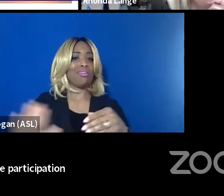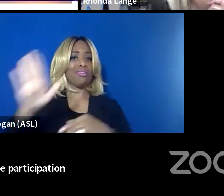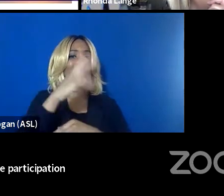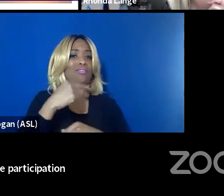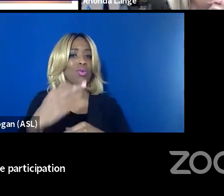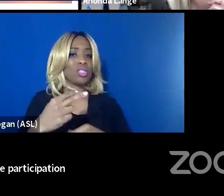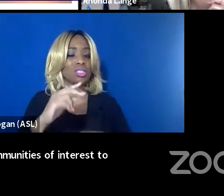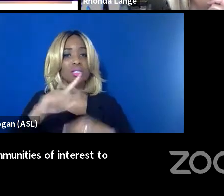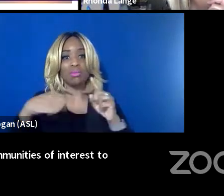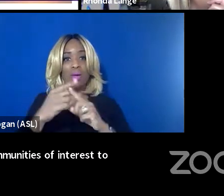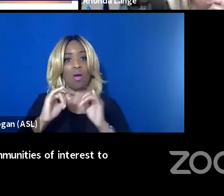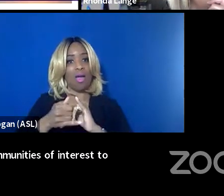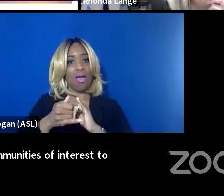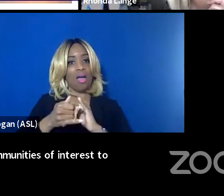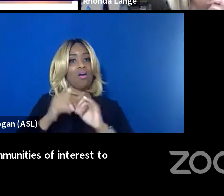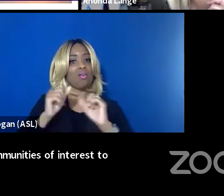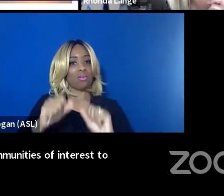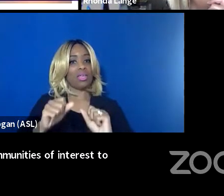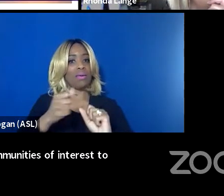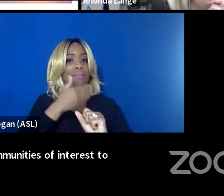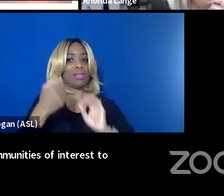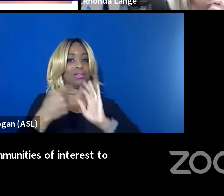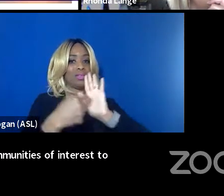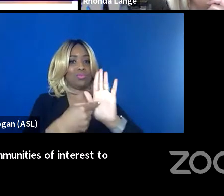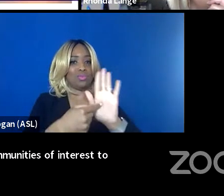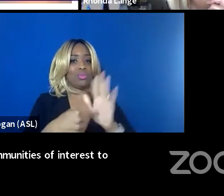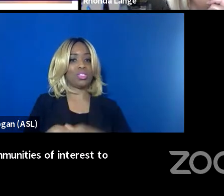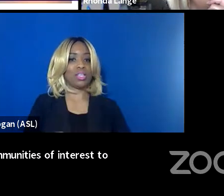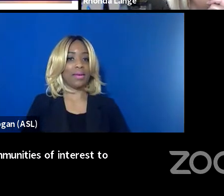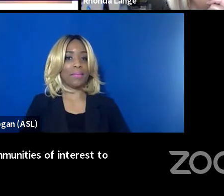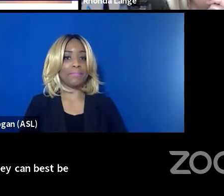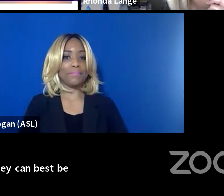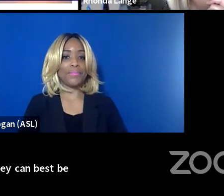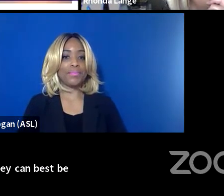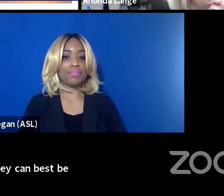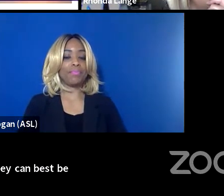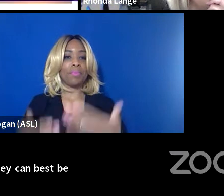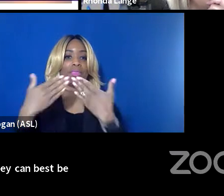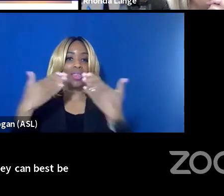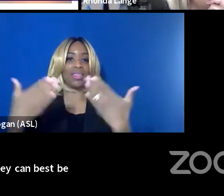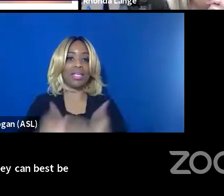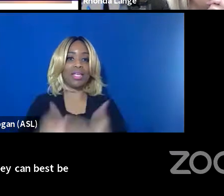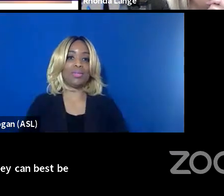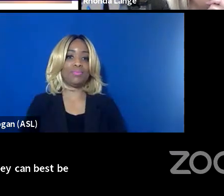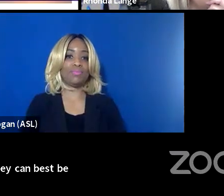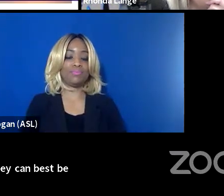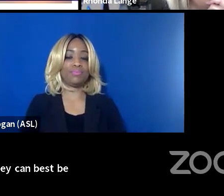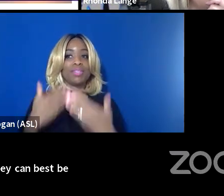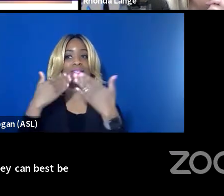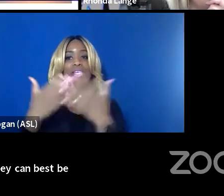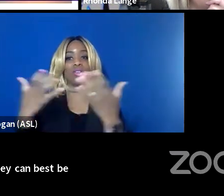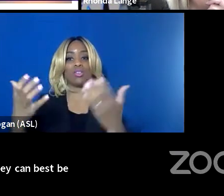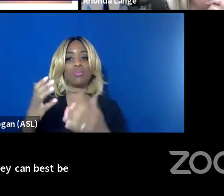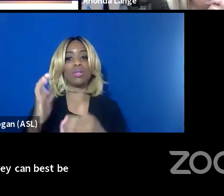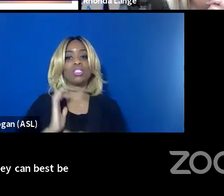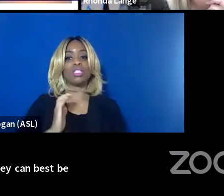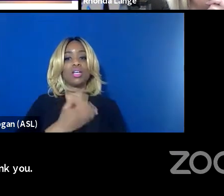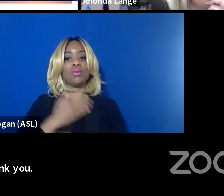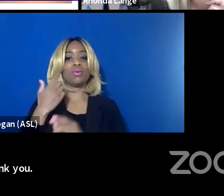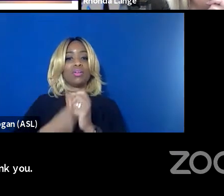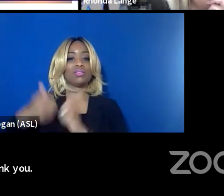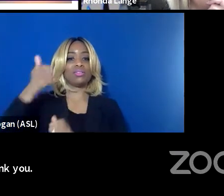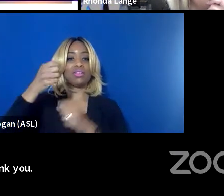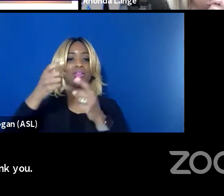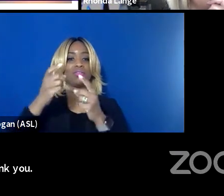about how they can best be represented. Thank you. Thank you so much to our executive